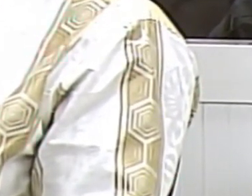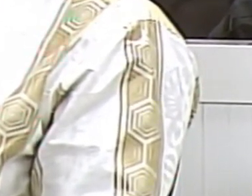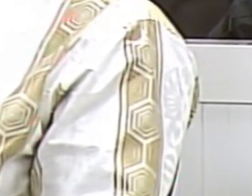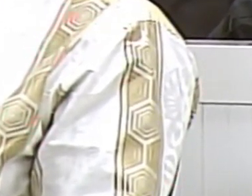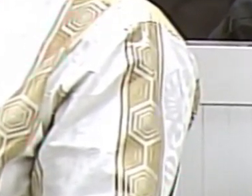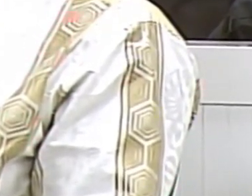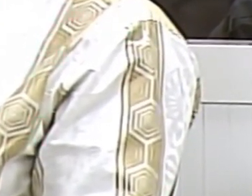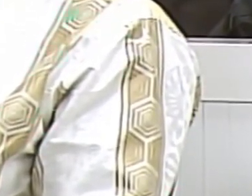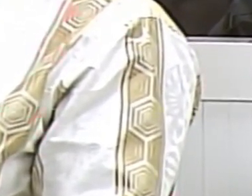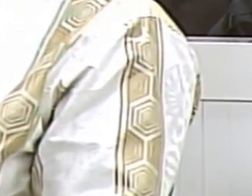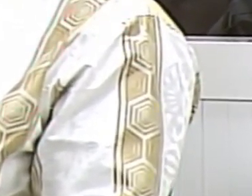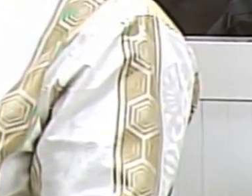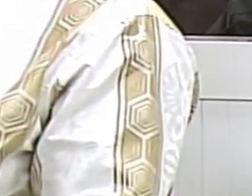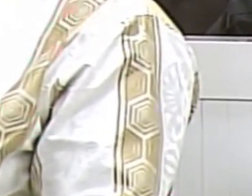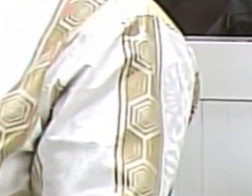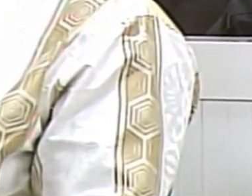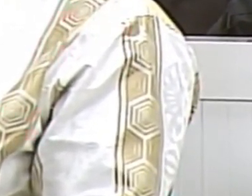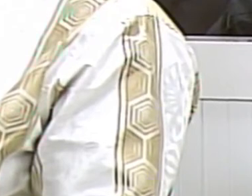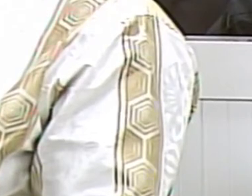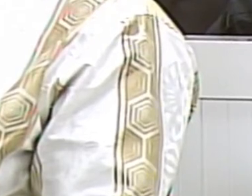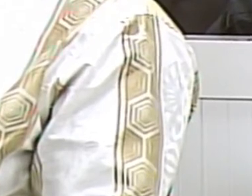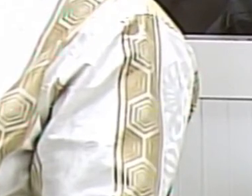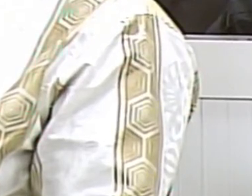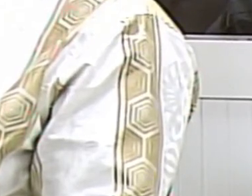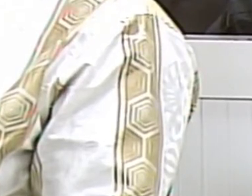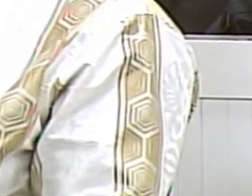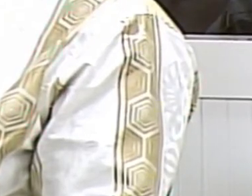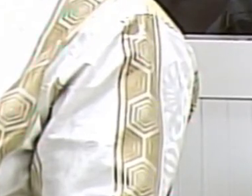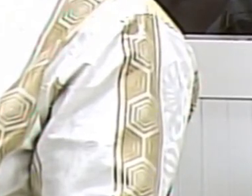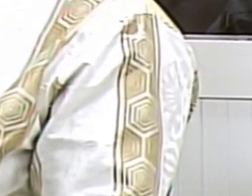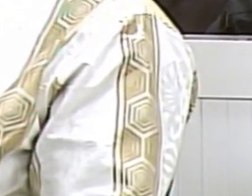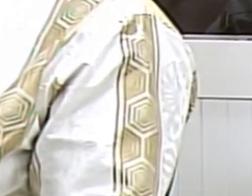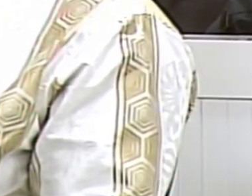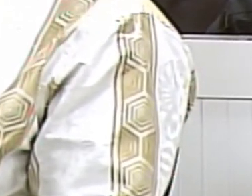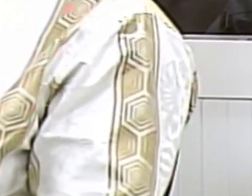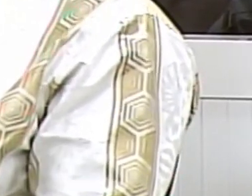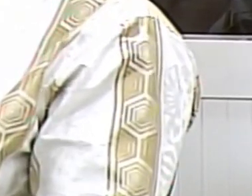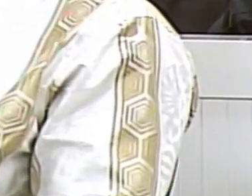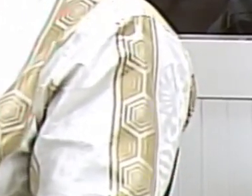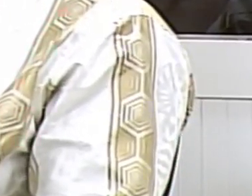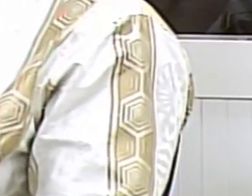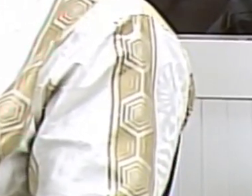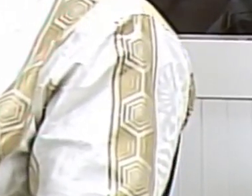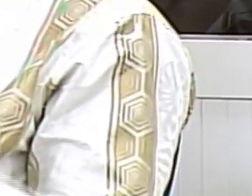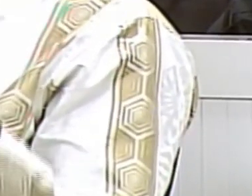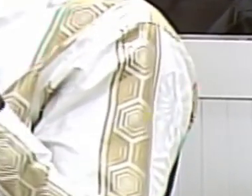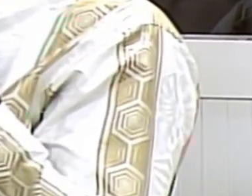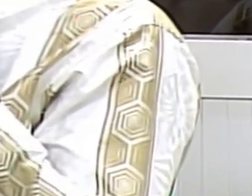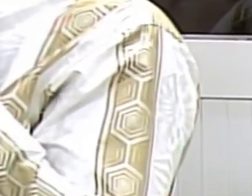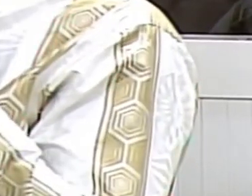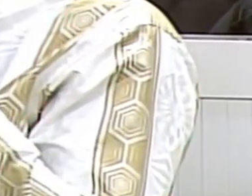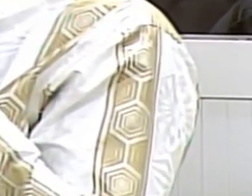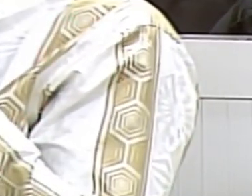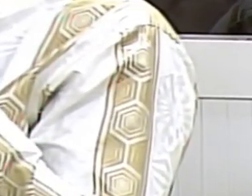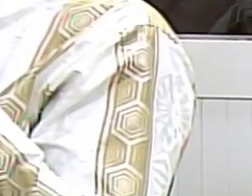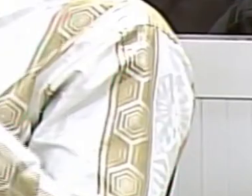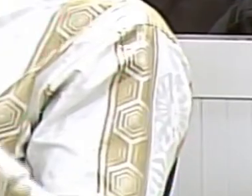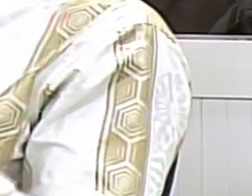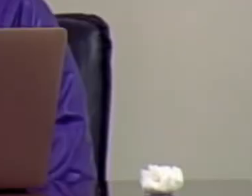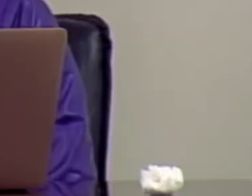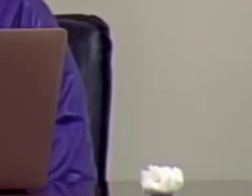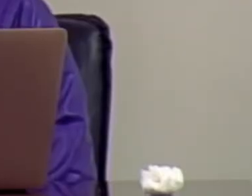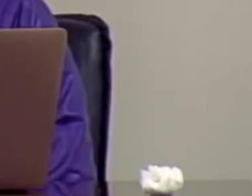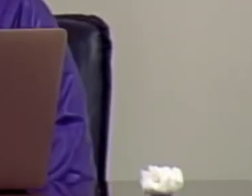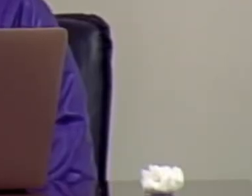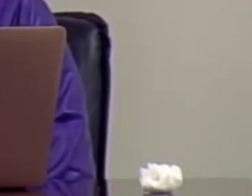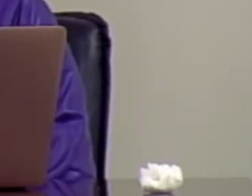place. Ci la coup d'état bi am. Can you tell the commission what coup d'état you are referring to? Mun nga wax commission bi ban coup d'état ngay wax nunu?